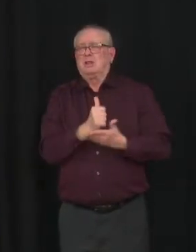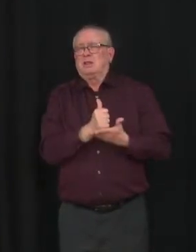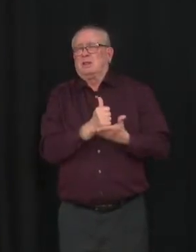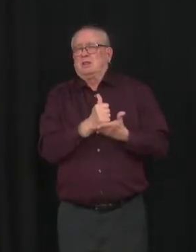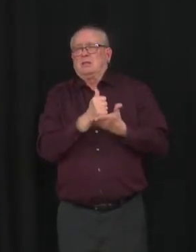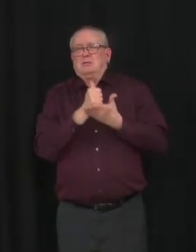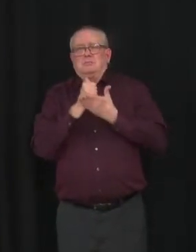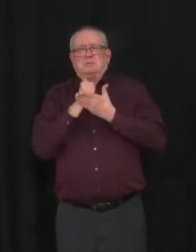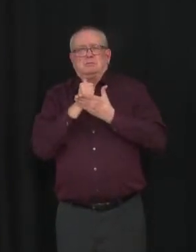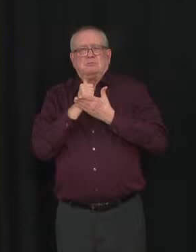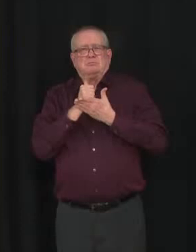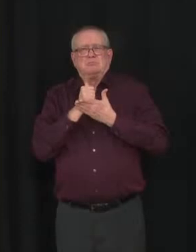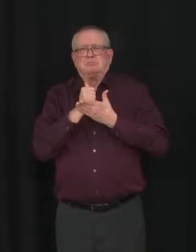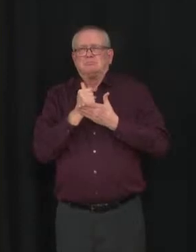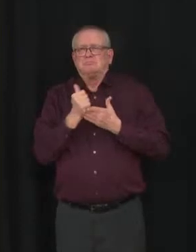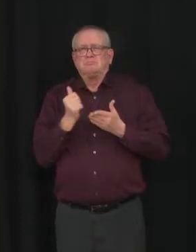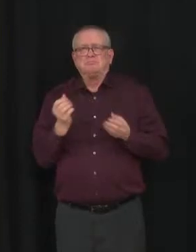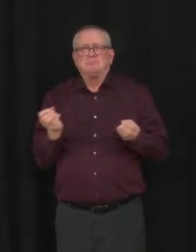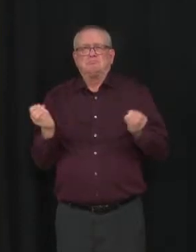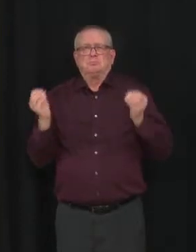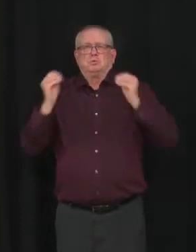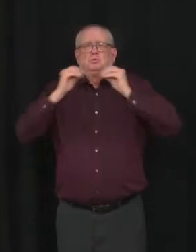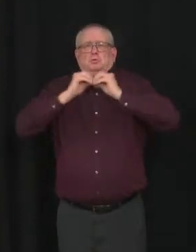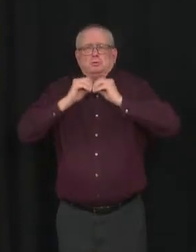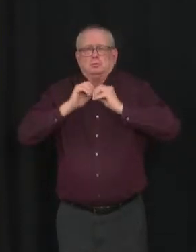something like 75%.